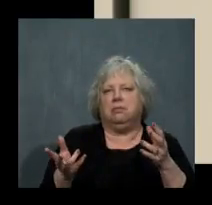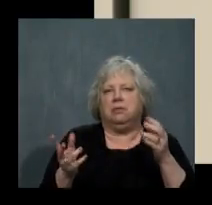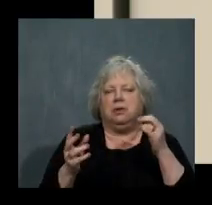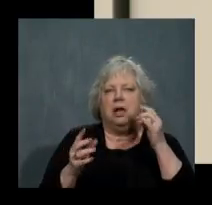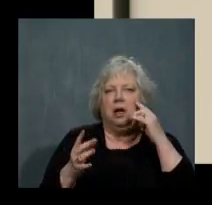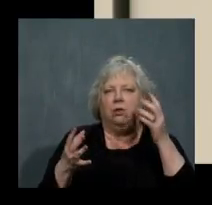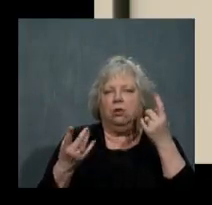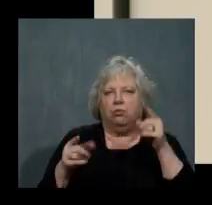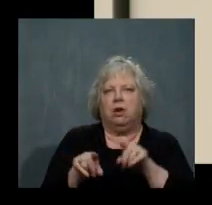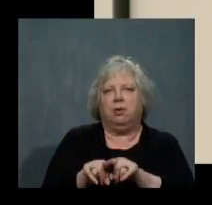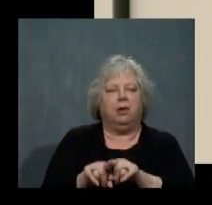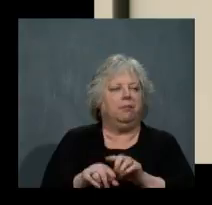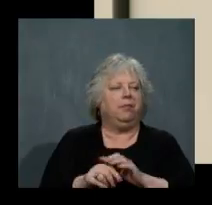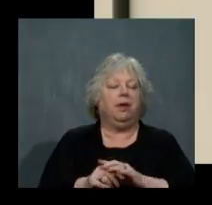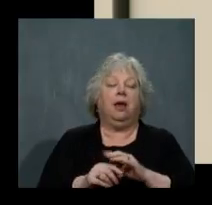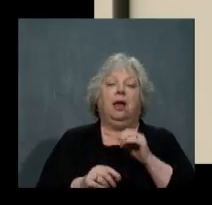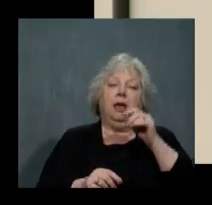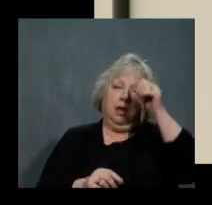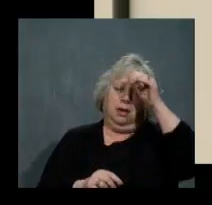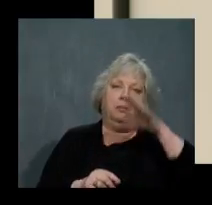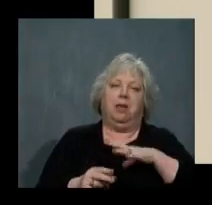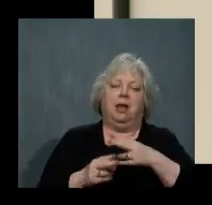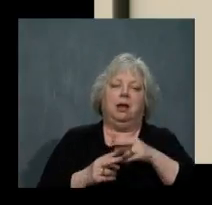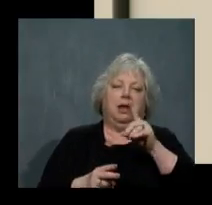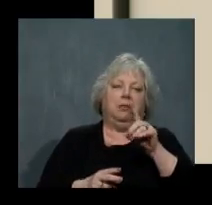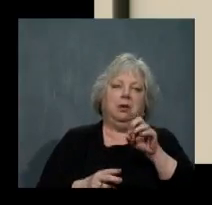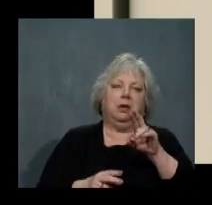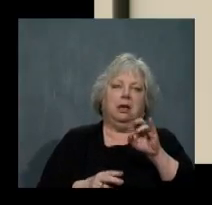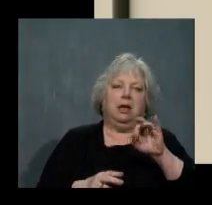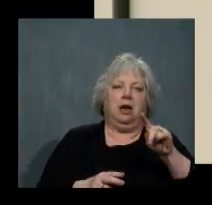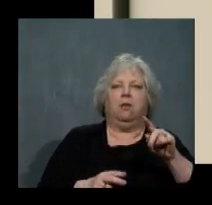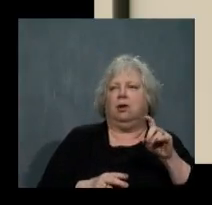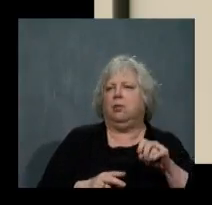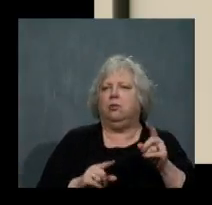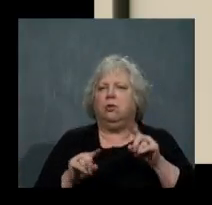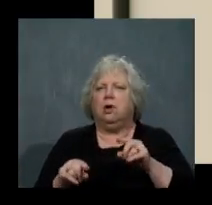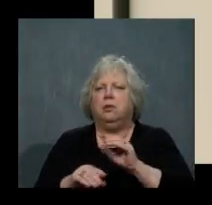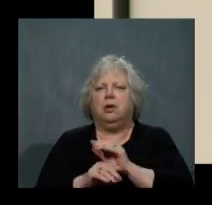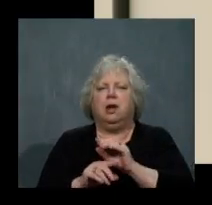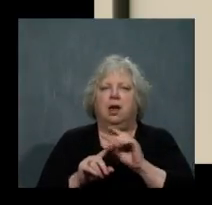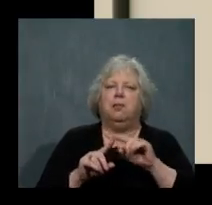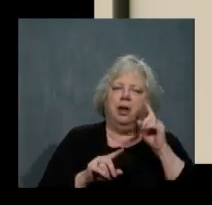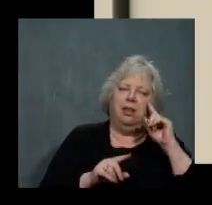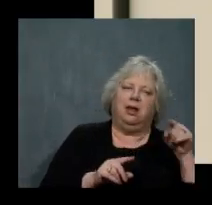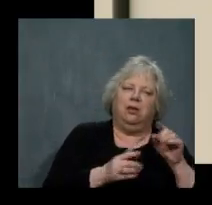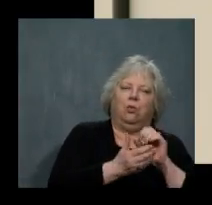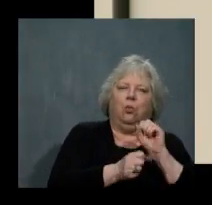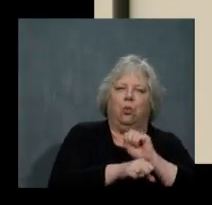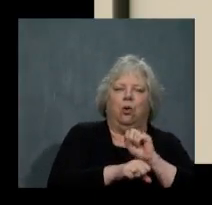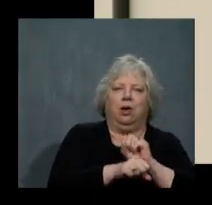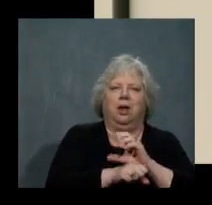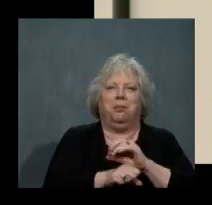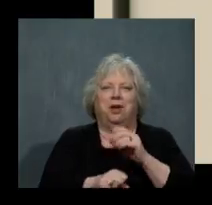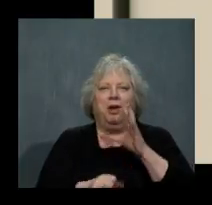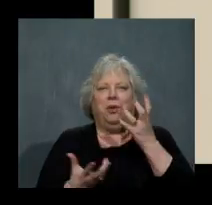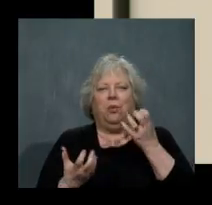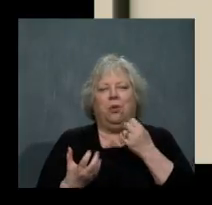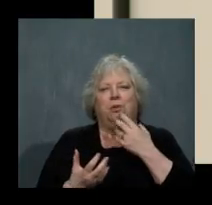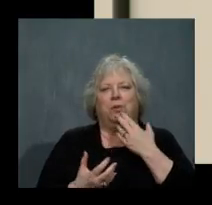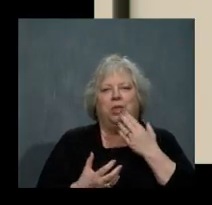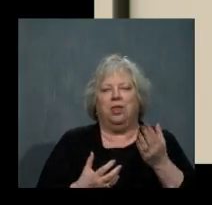a gentleman by the name of Derek who's on our committee. He's supposed to be here tonight. I believe he's actually working, and I want to